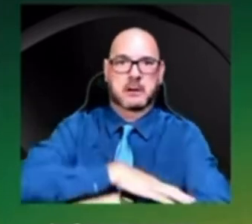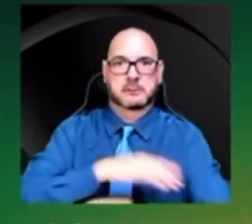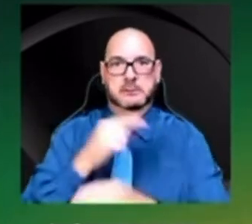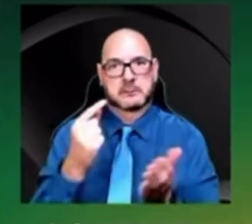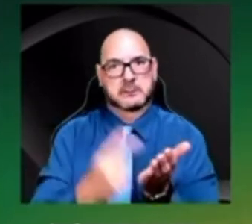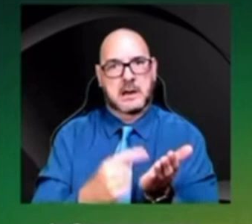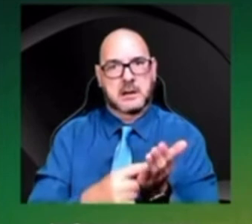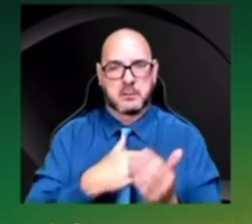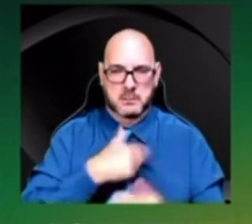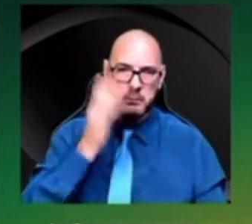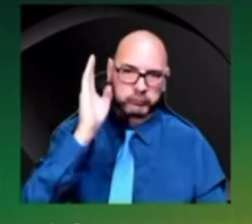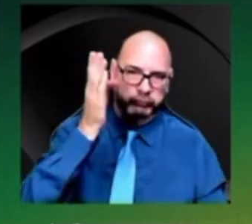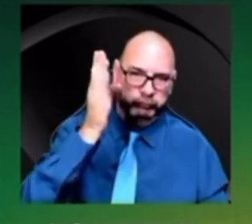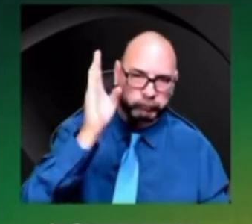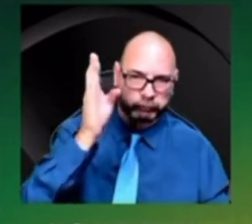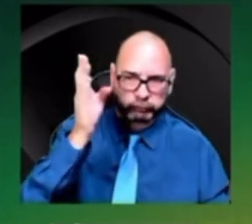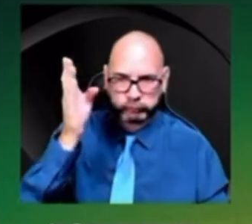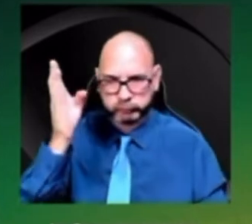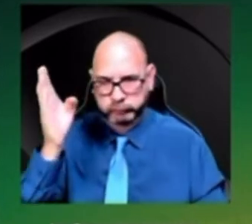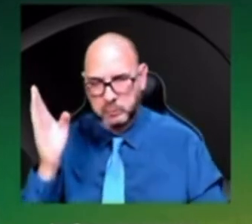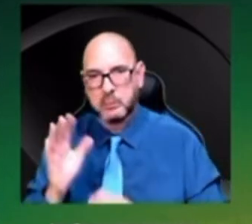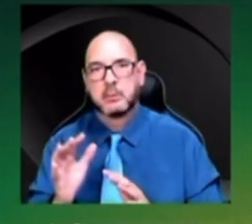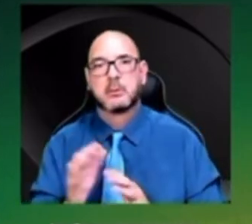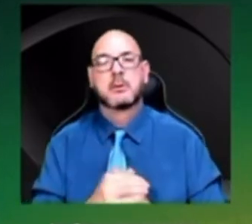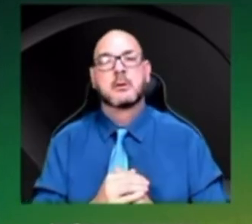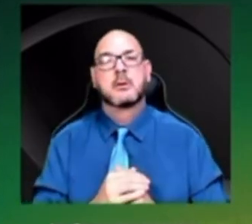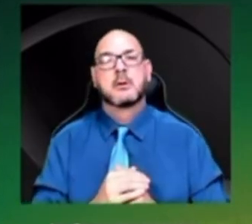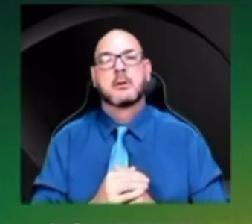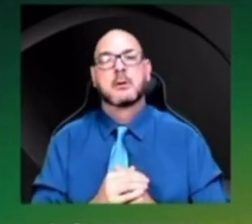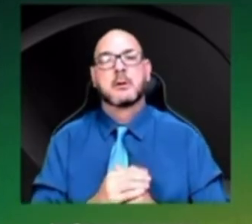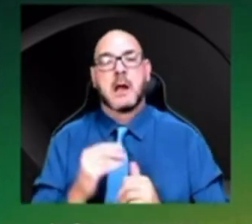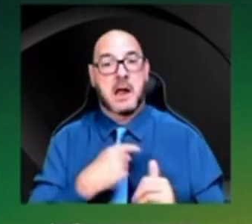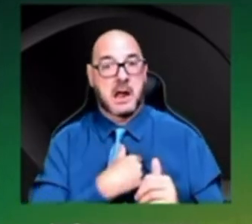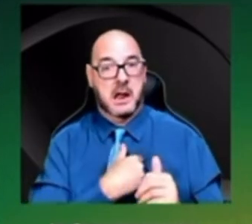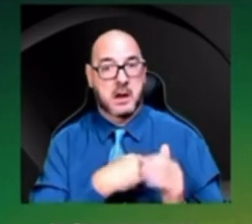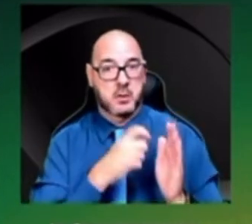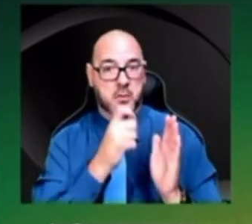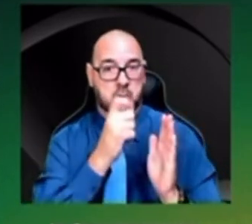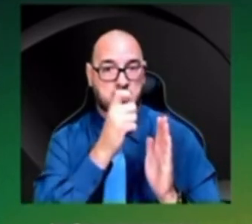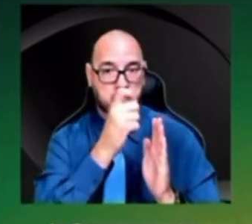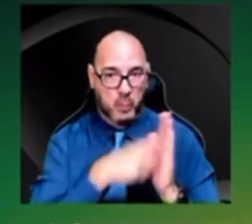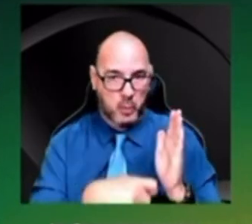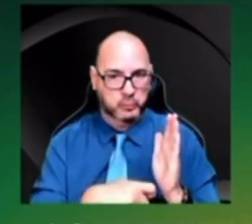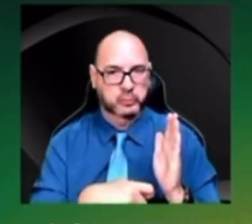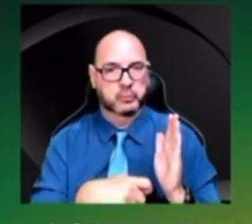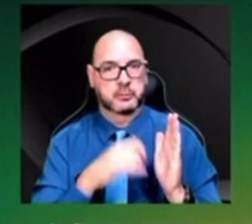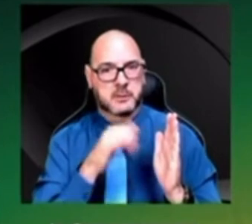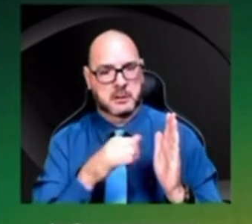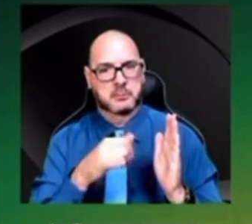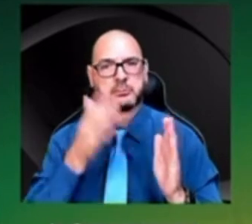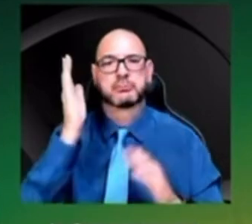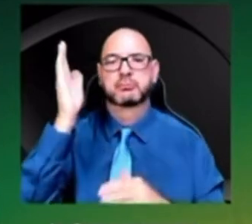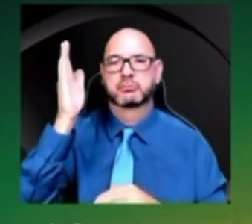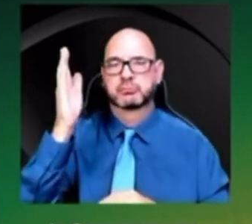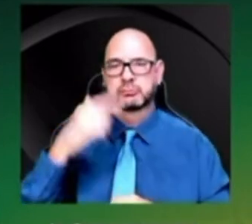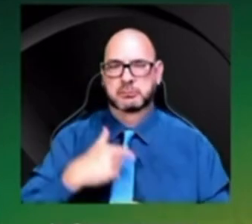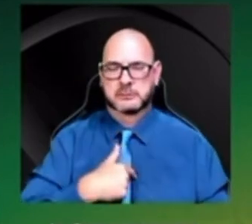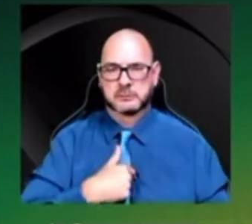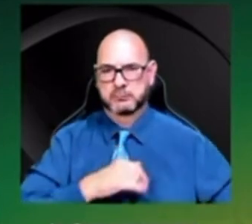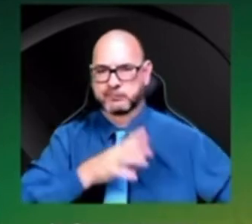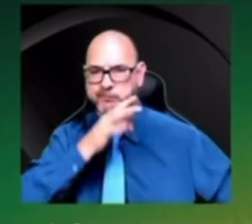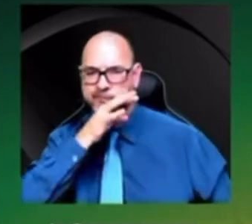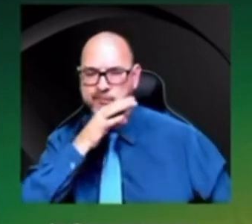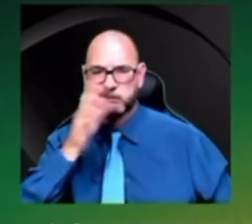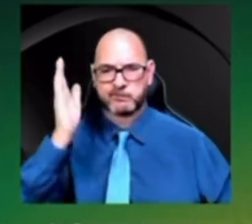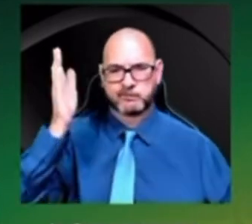officials. She visited the Cape Coast Elmina Castle to reiterate on the slave trade. She visited places of interest